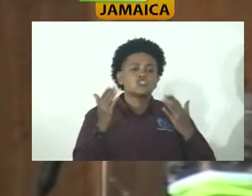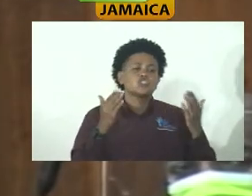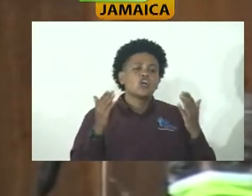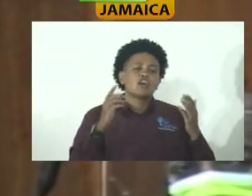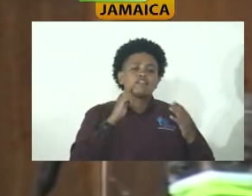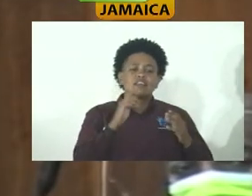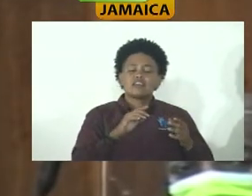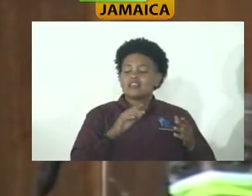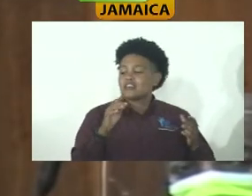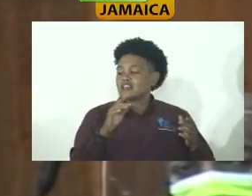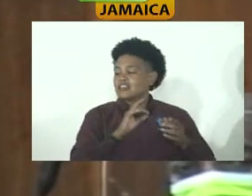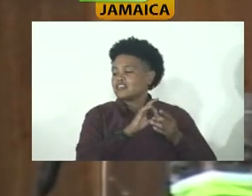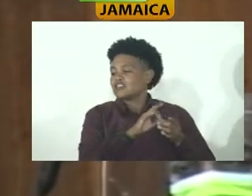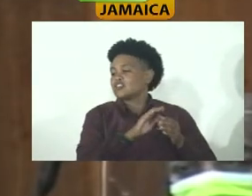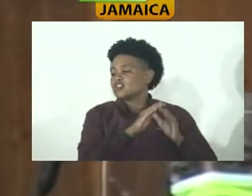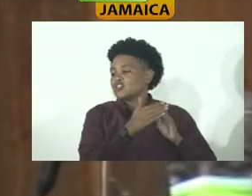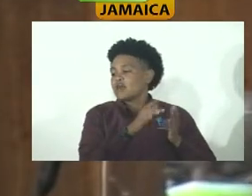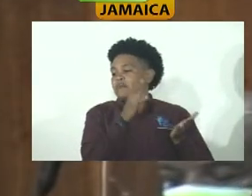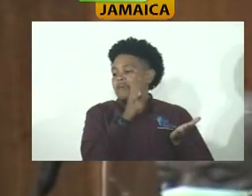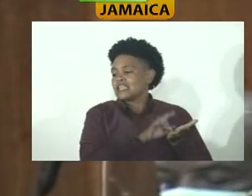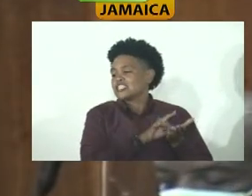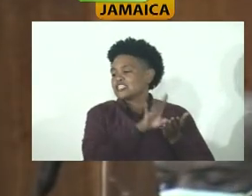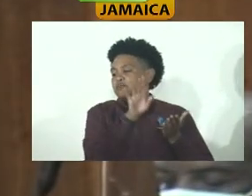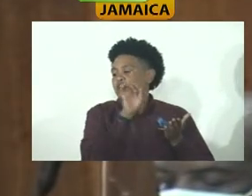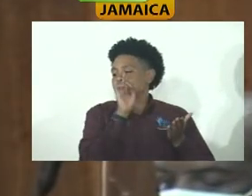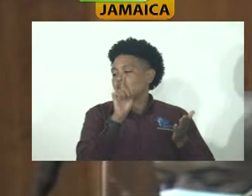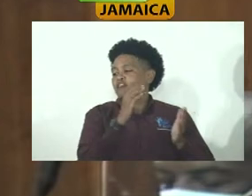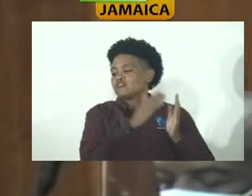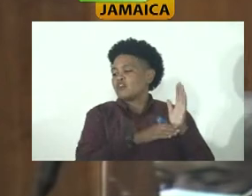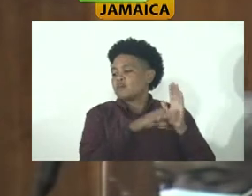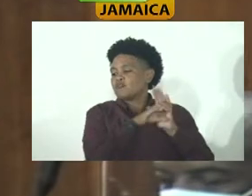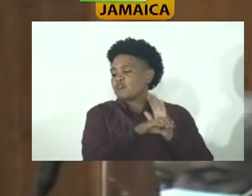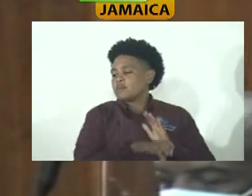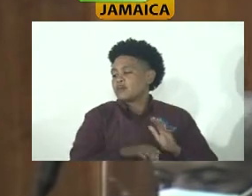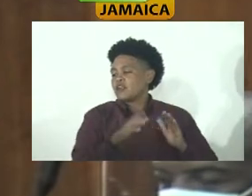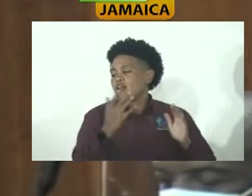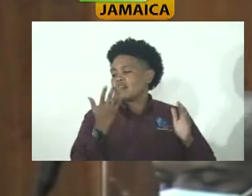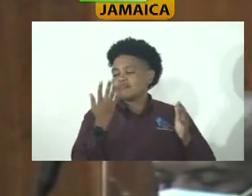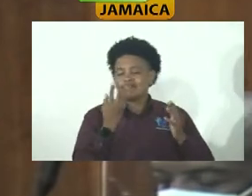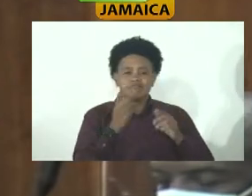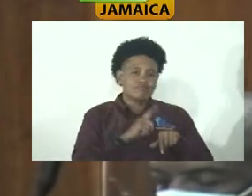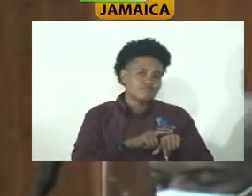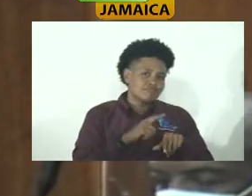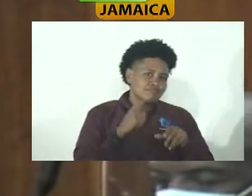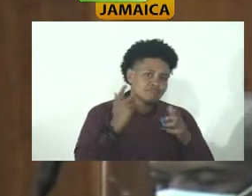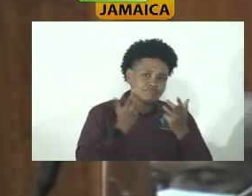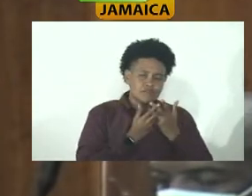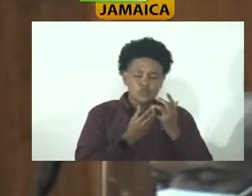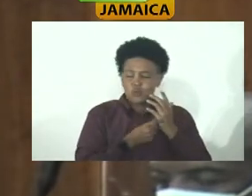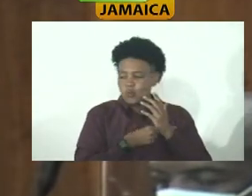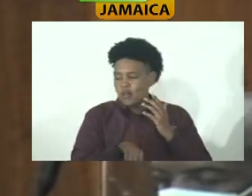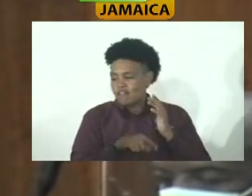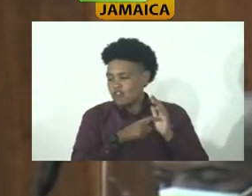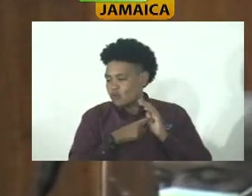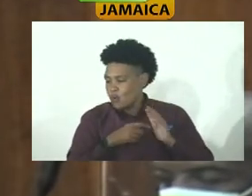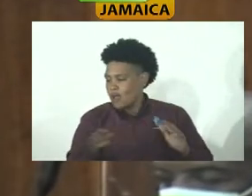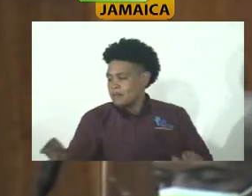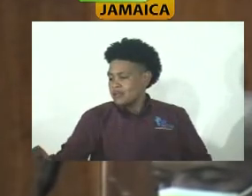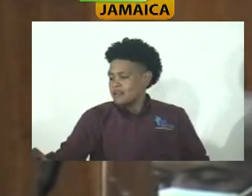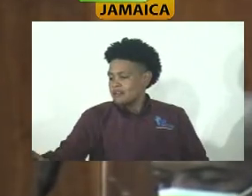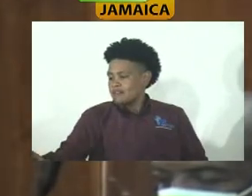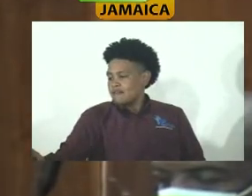deliverance to jamaicans expungement of certain criminal convictions for those who meet the qualifying requirements